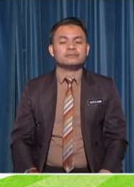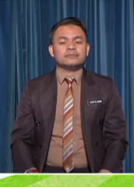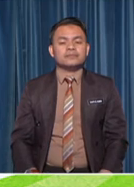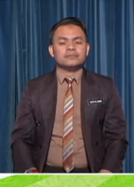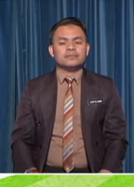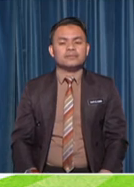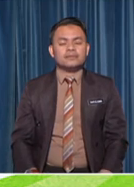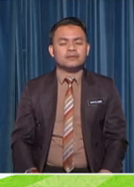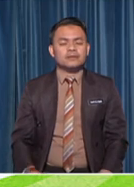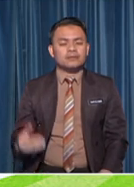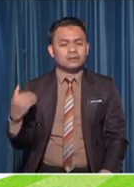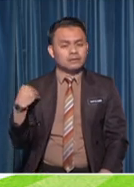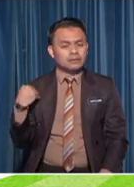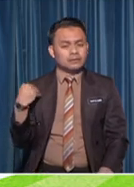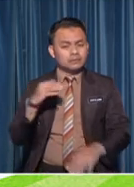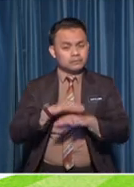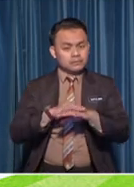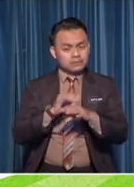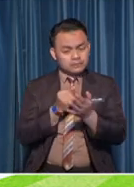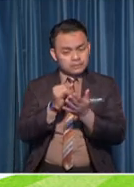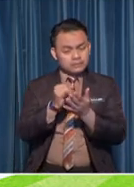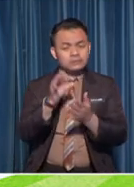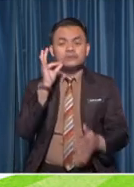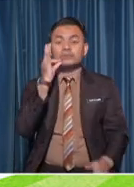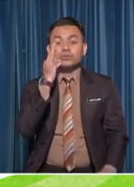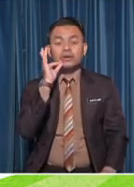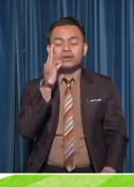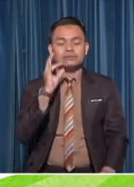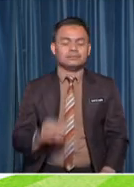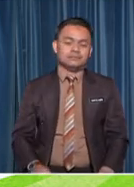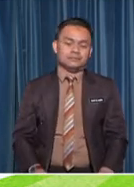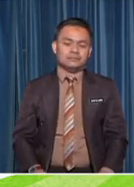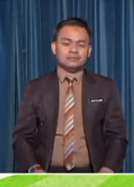There are several types of fruits.